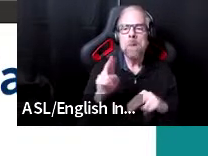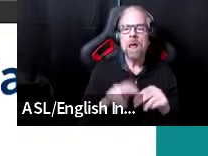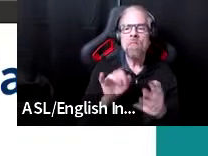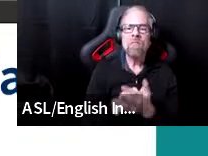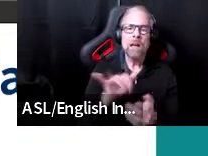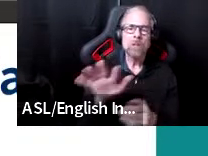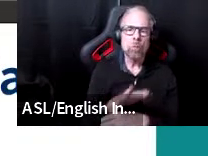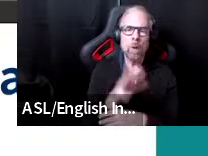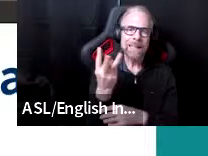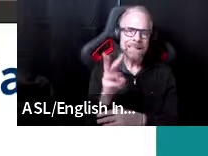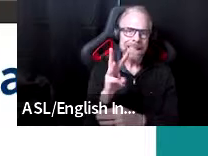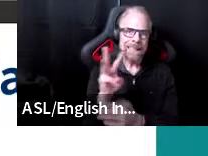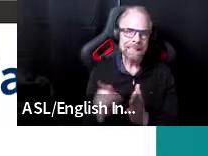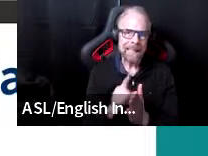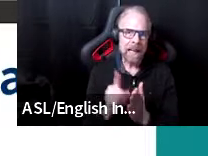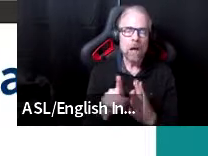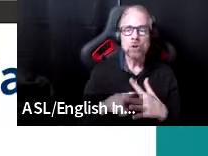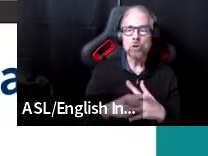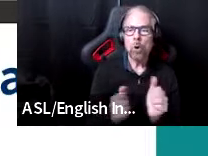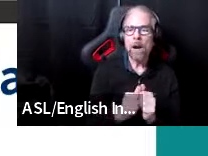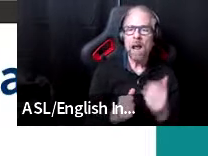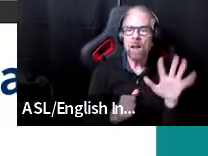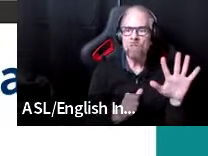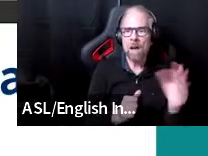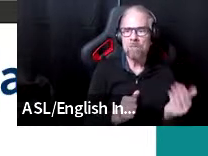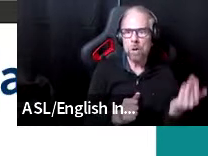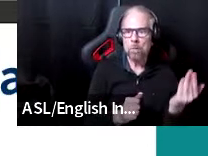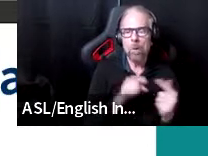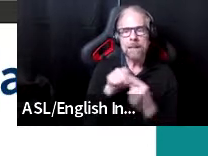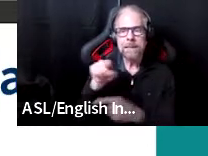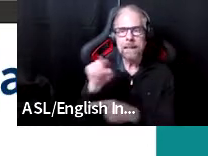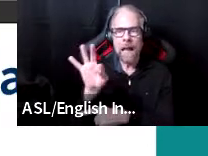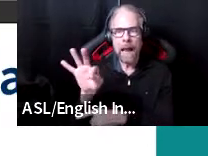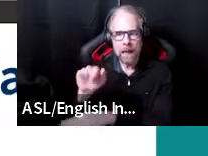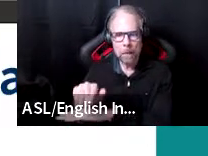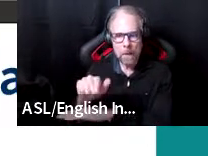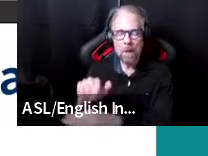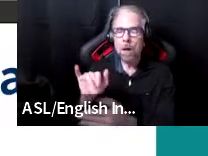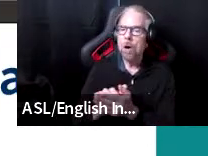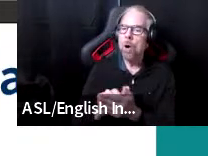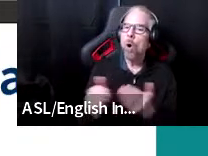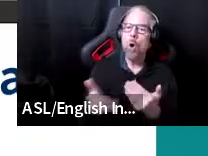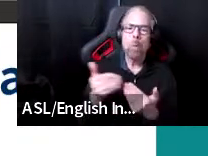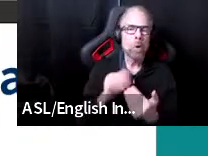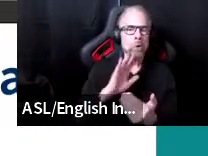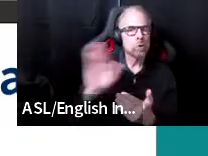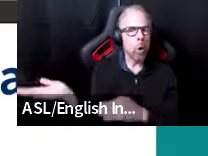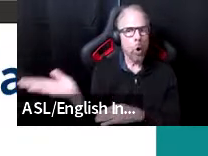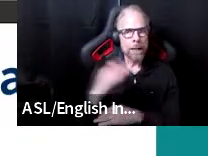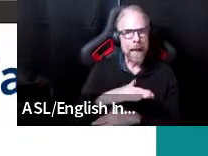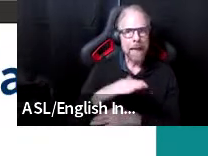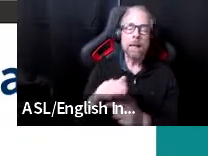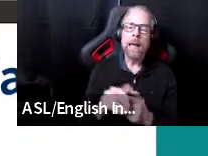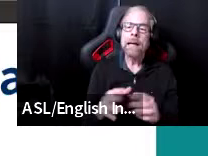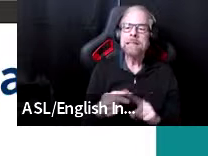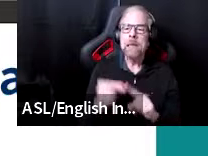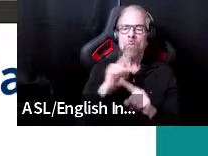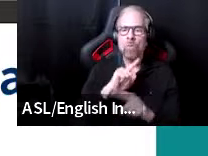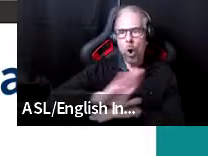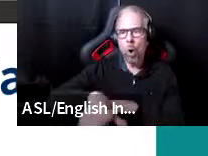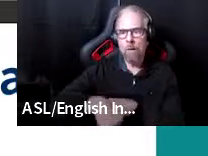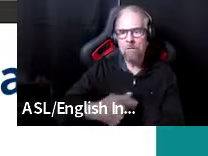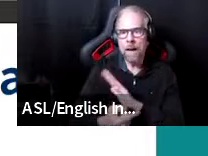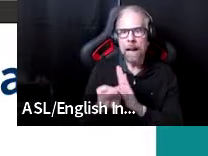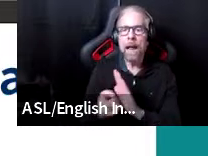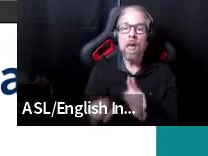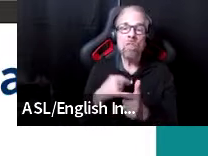16 hours. It'll start at 5 a.m. and last until 9 p.m. So pretty much all day, except for the overnight hours. And then